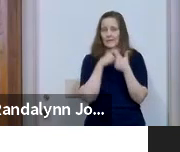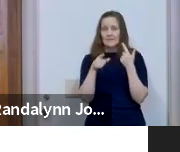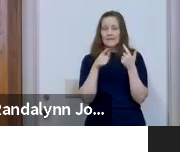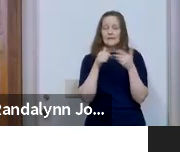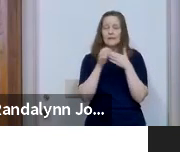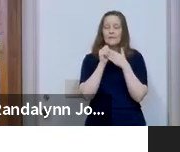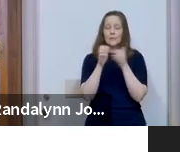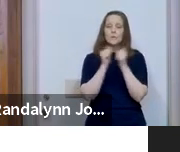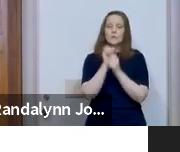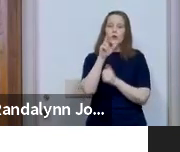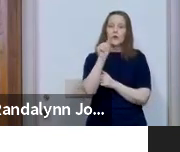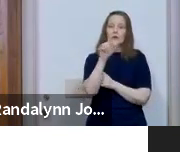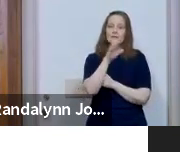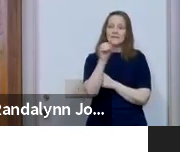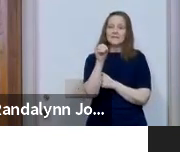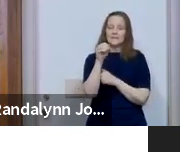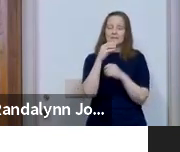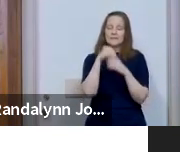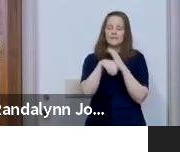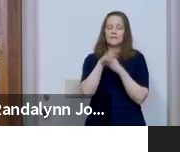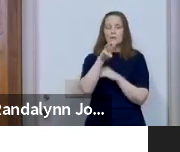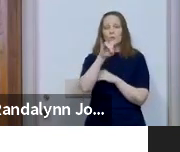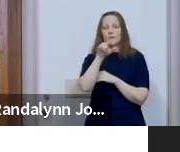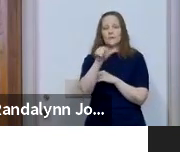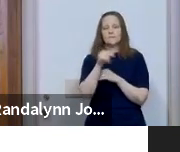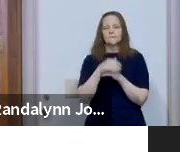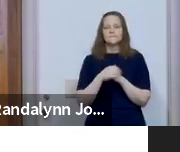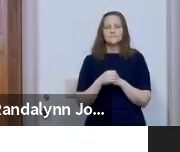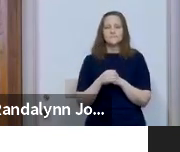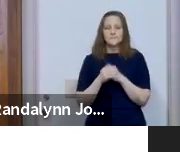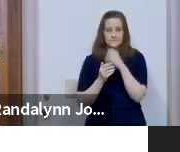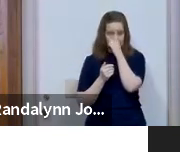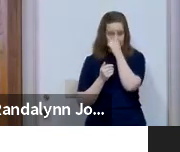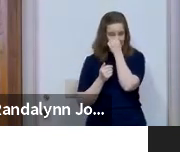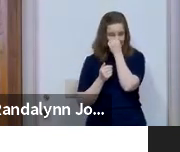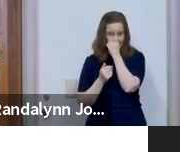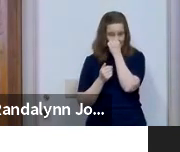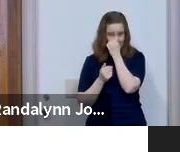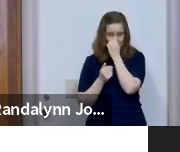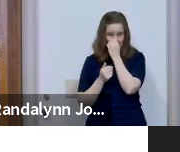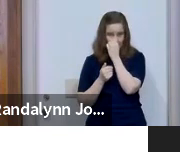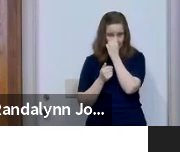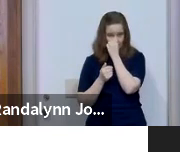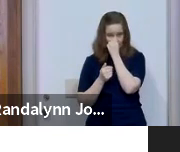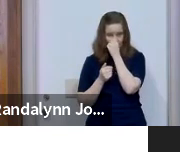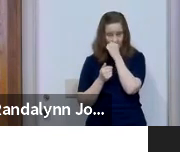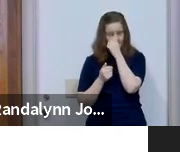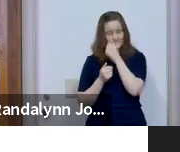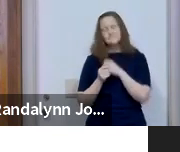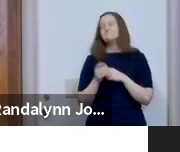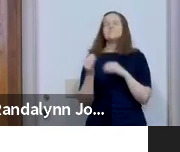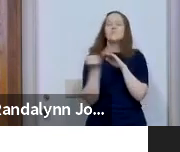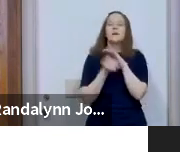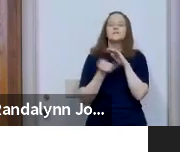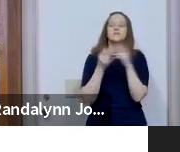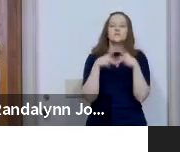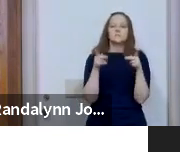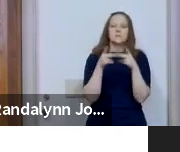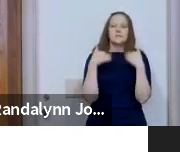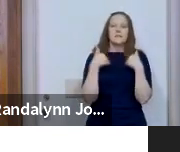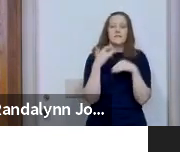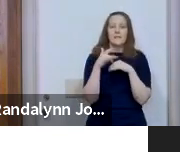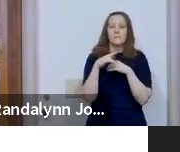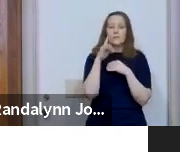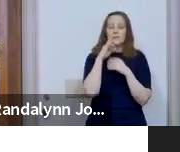but also within their wings during that first week. Next slide, please. For isolation spaces, they will be available